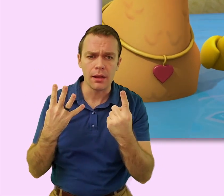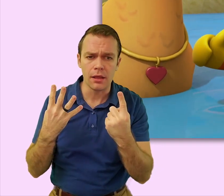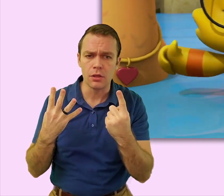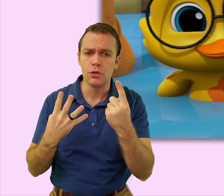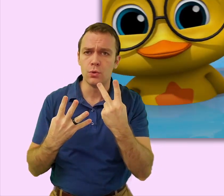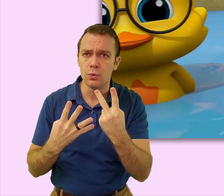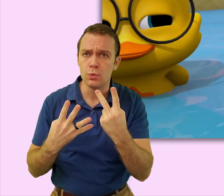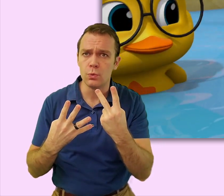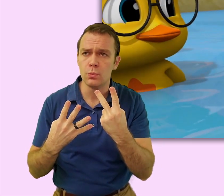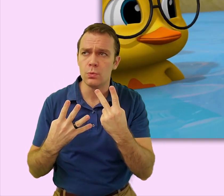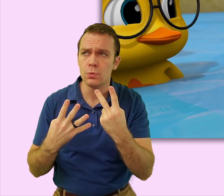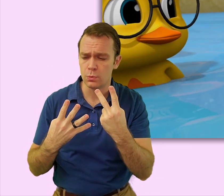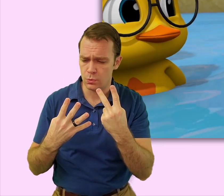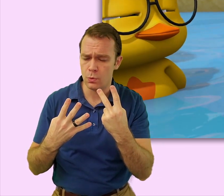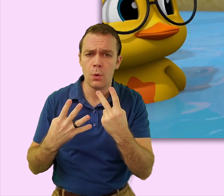1,